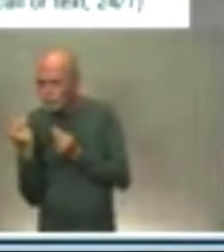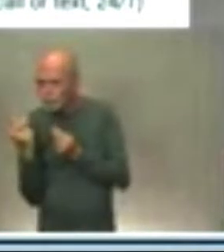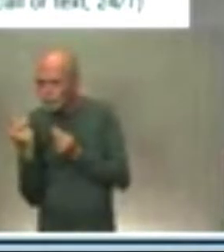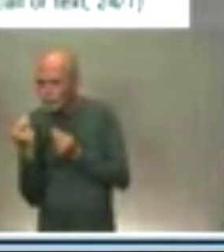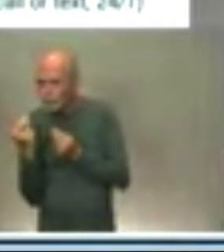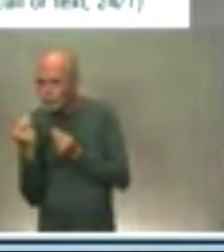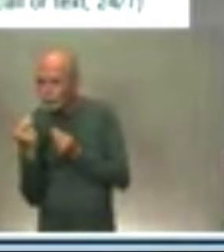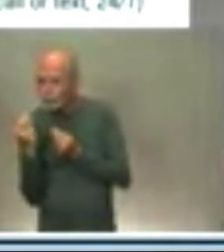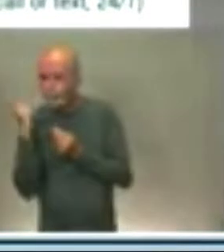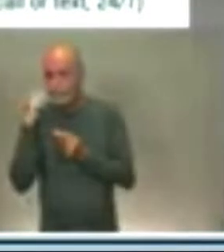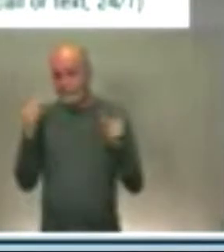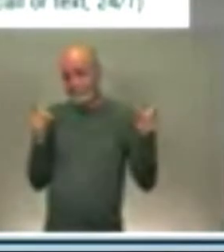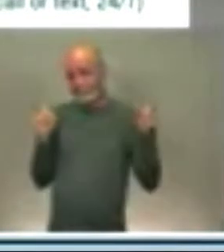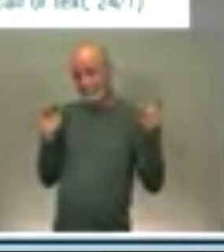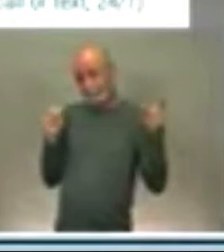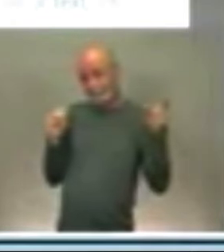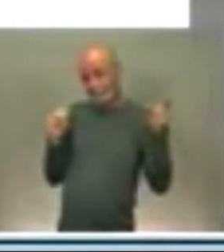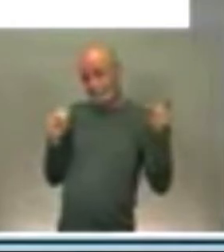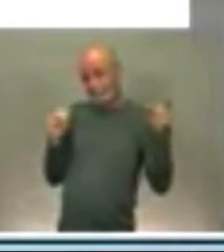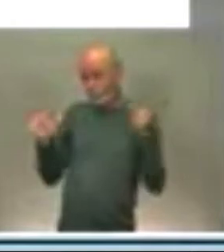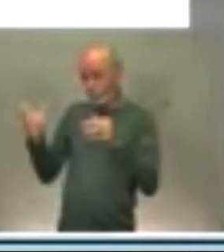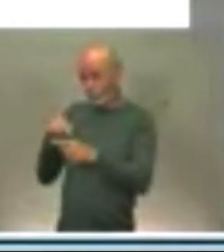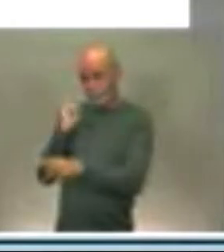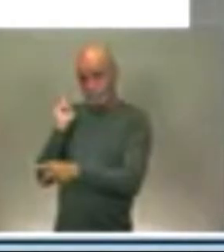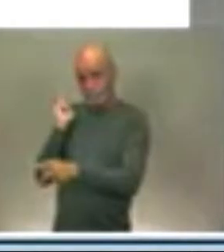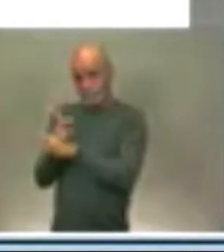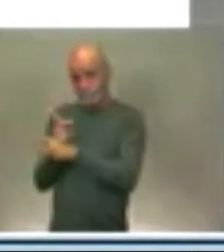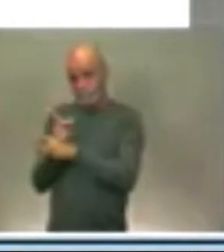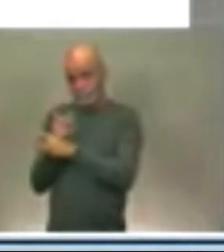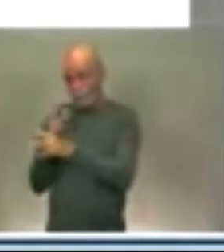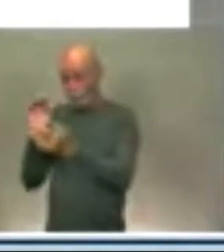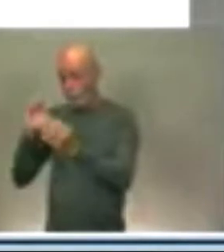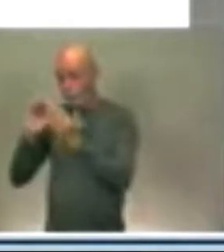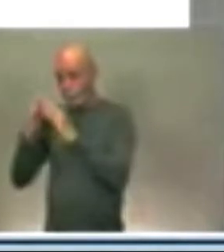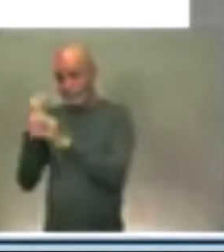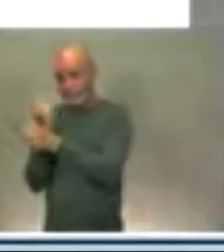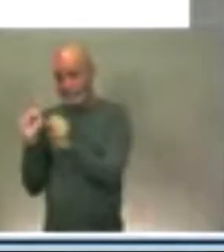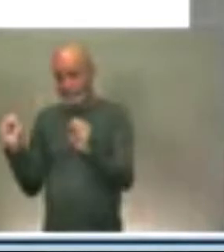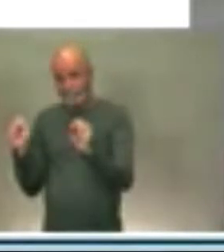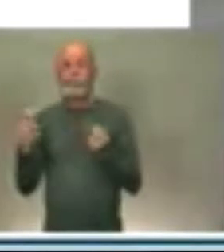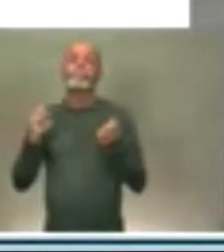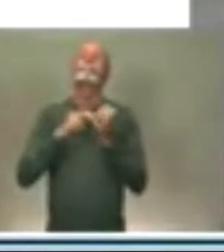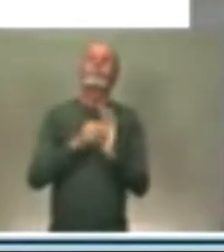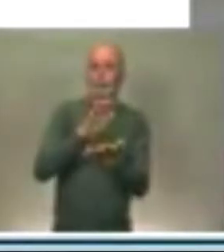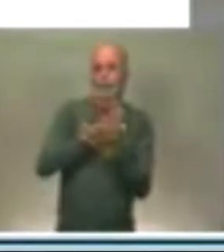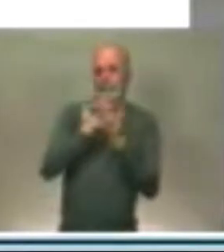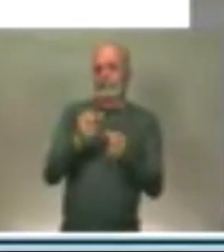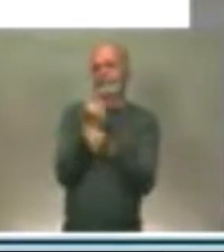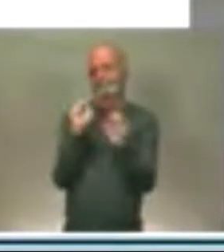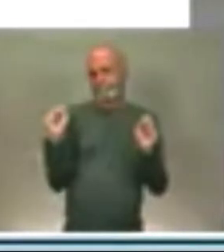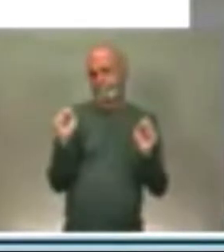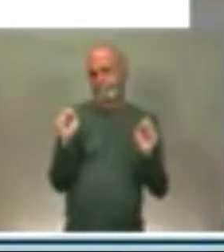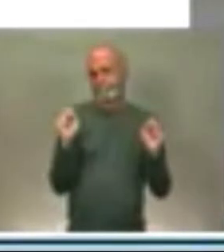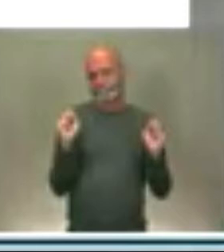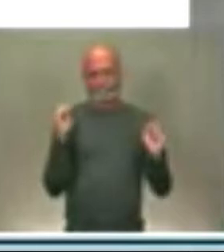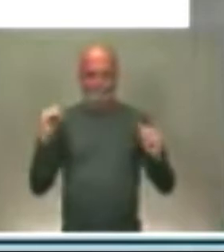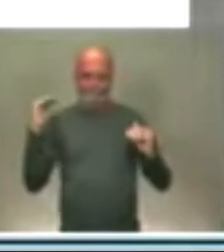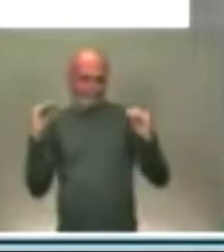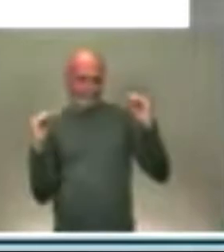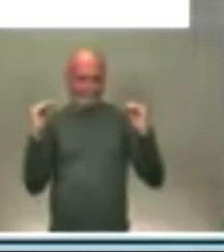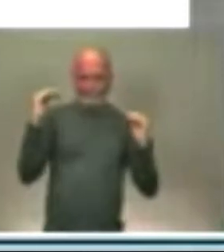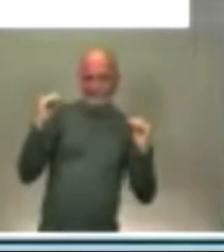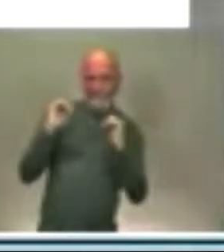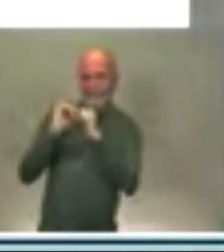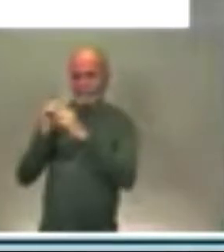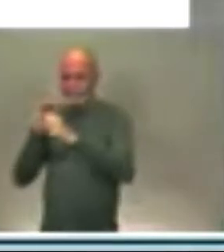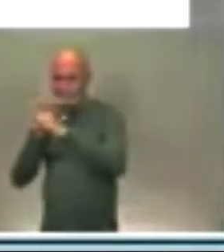our communities safe, our schools will be safe. We need to balance the risk of COVID-19 with the impact COVID has